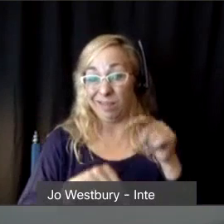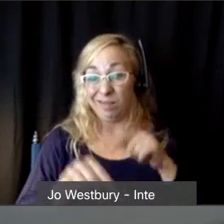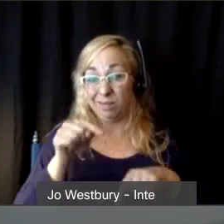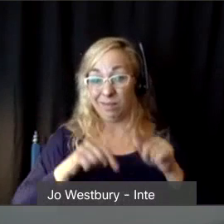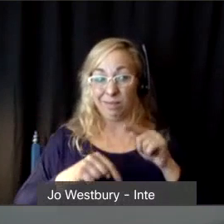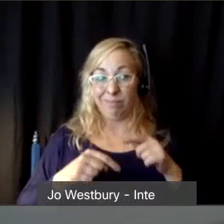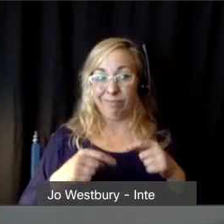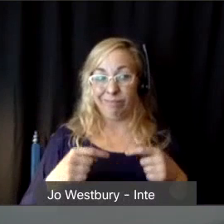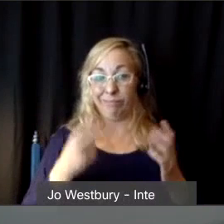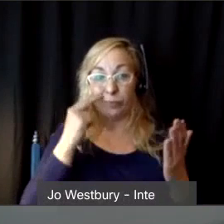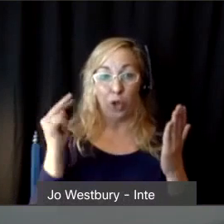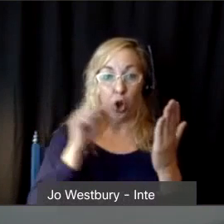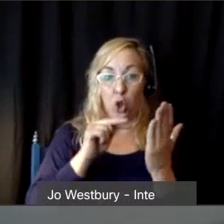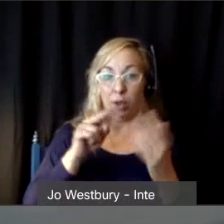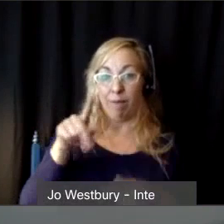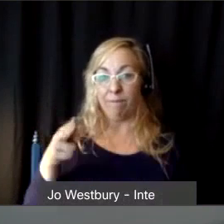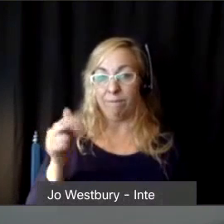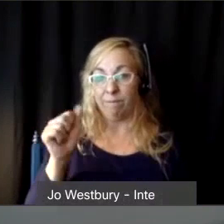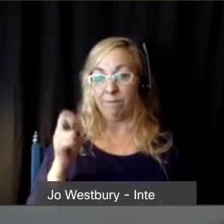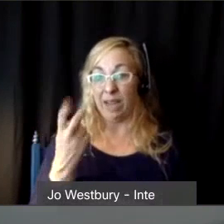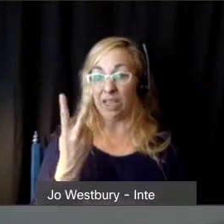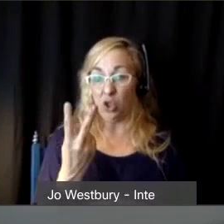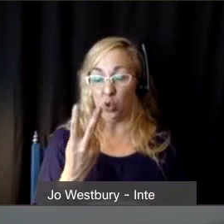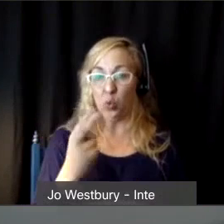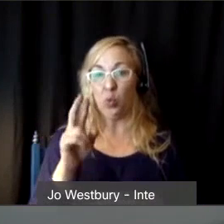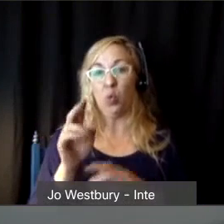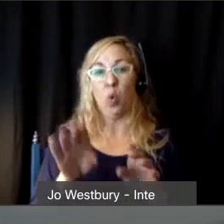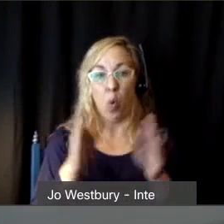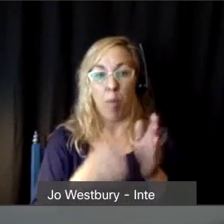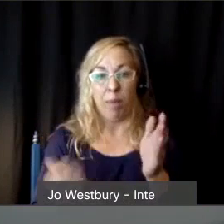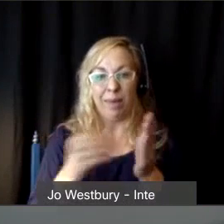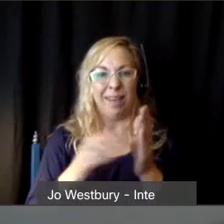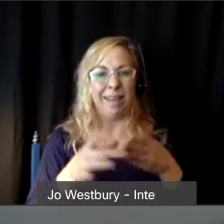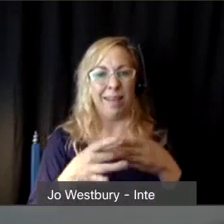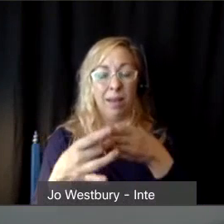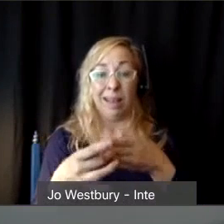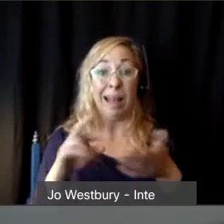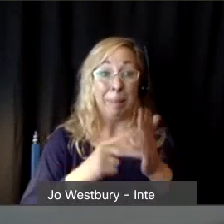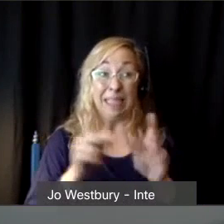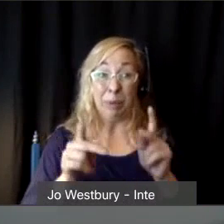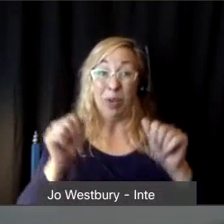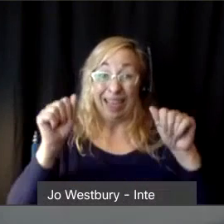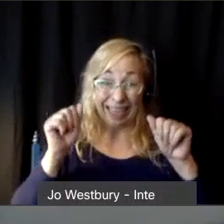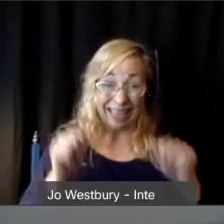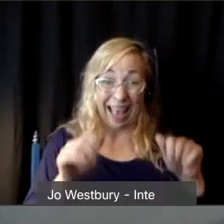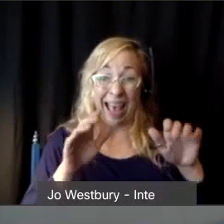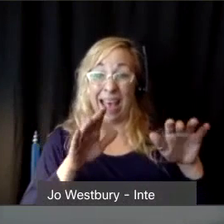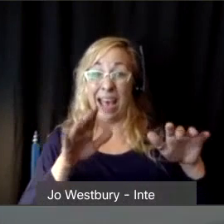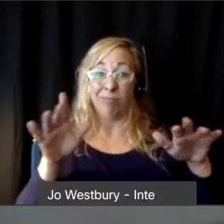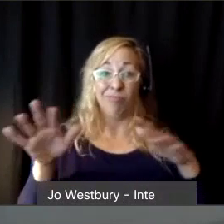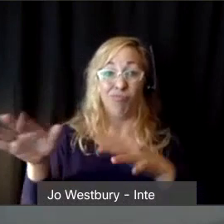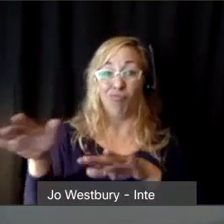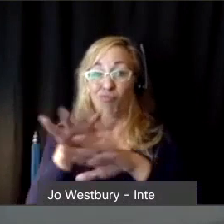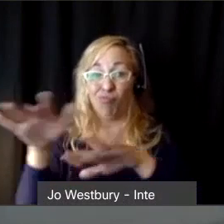phase 2 reopening guidance, which speaks to the fact that people can go out, but at the same time, as people go